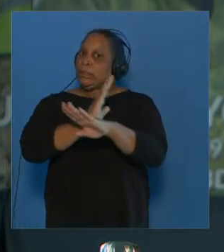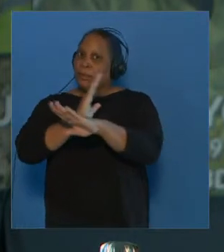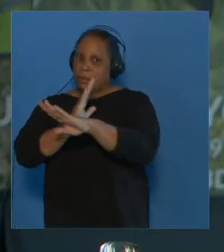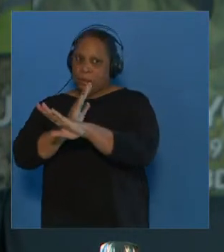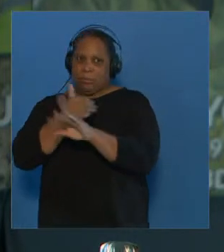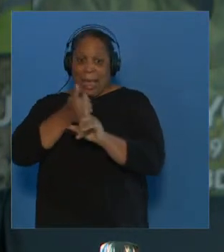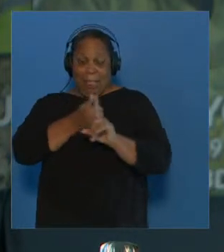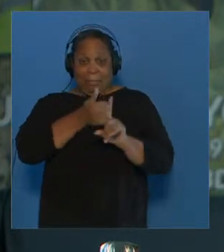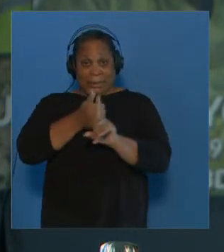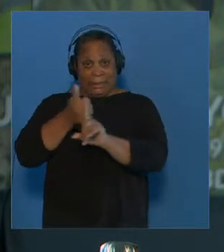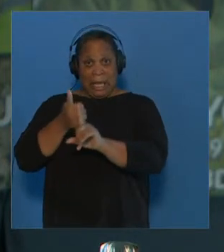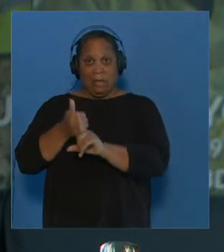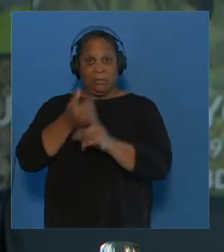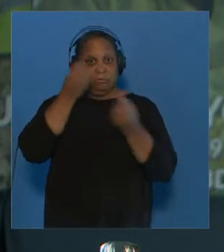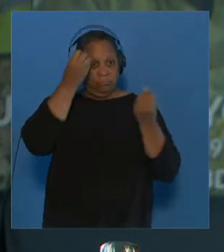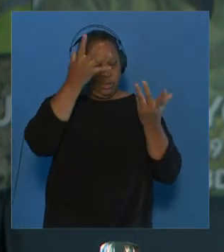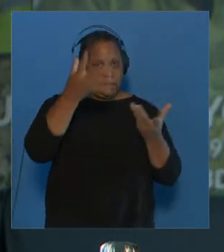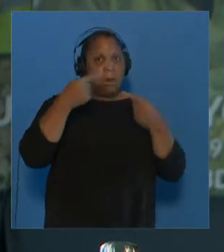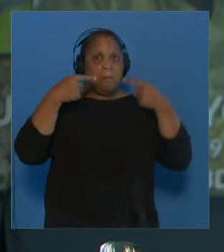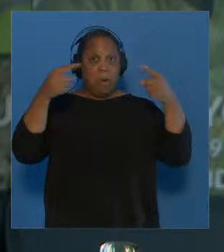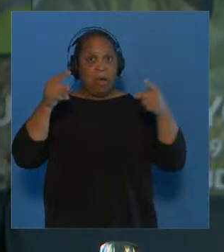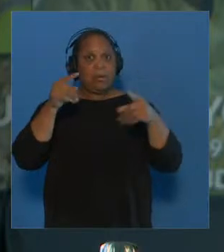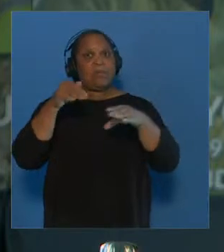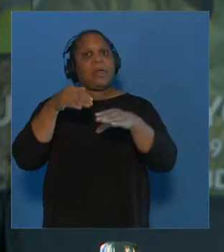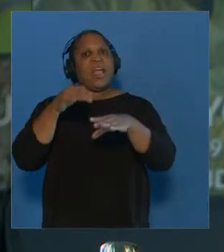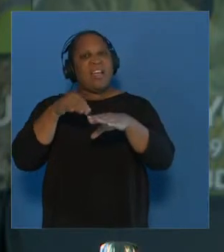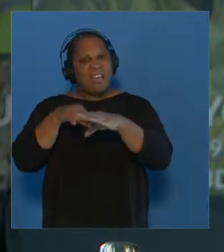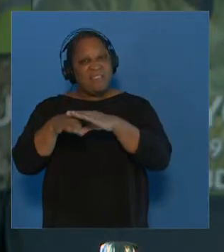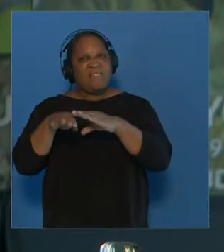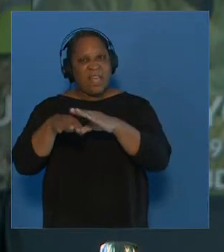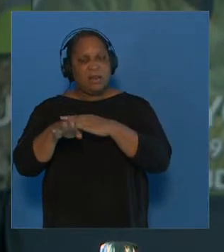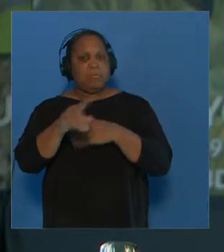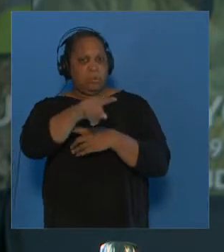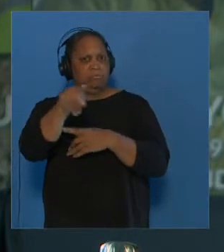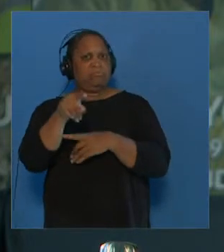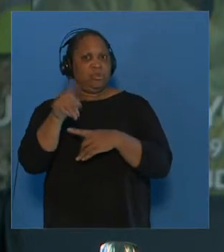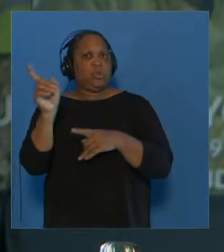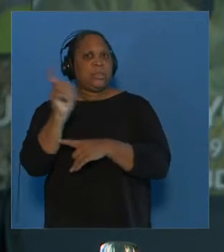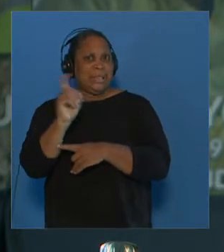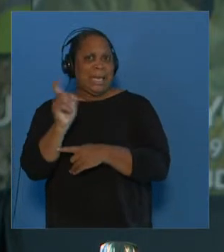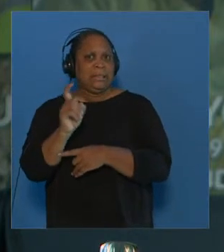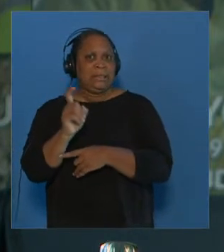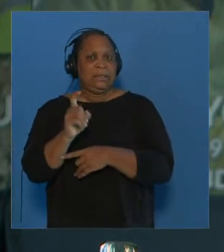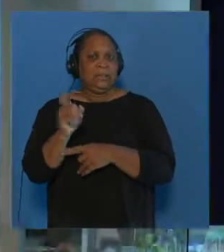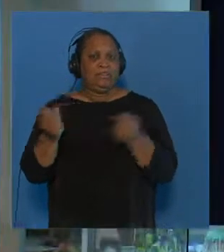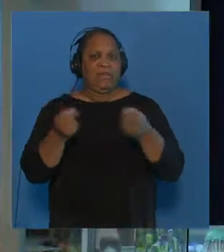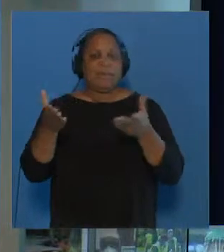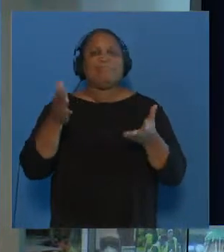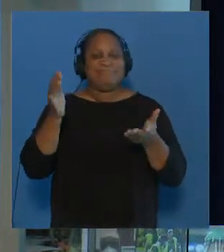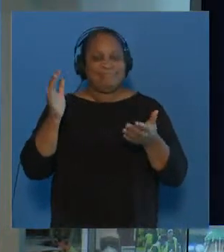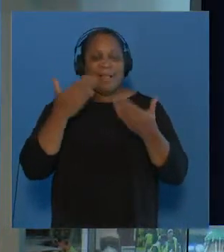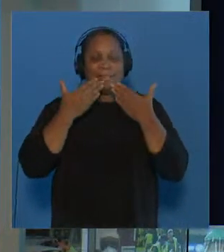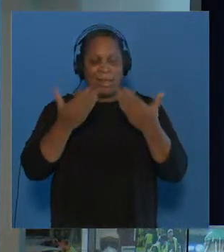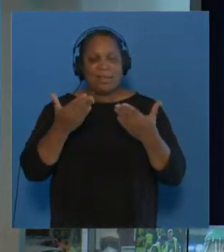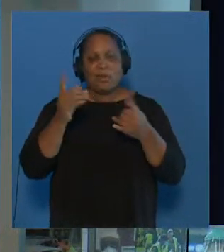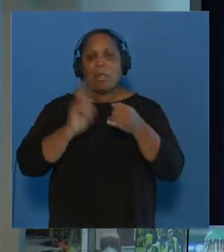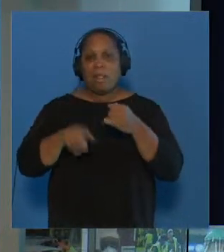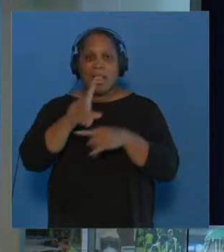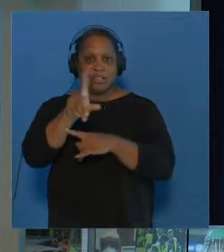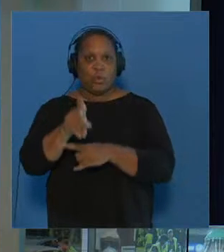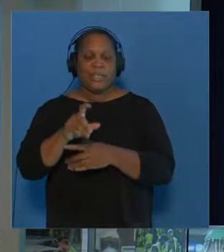themselves, and that information has been made public and made available to the taxi drivers. Thank you very much. That was my last question.